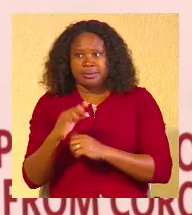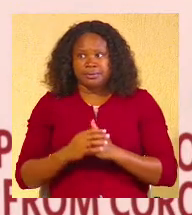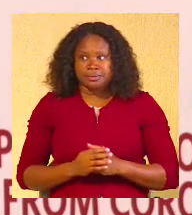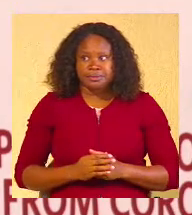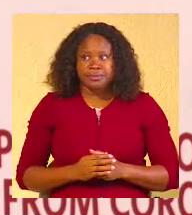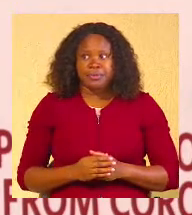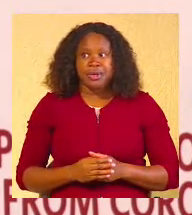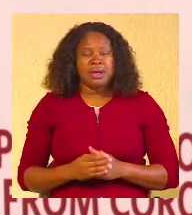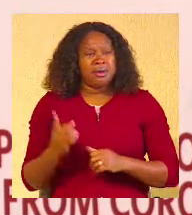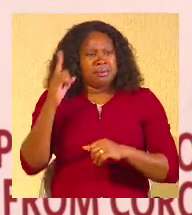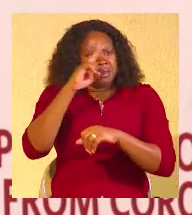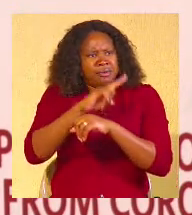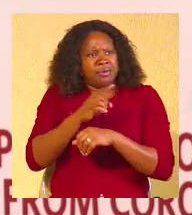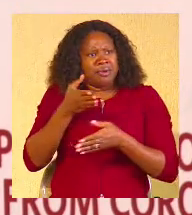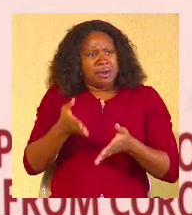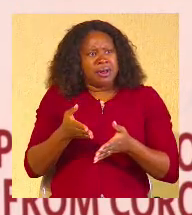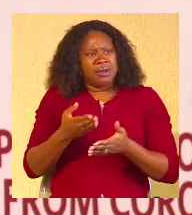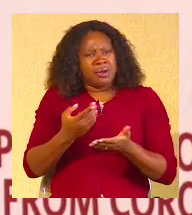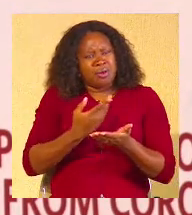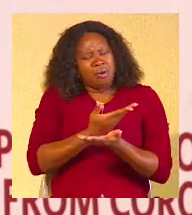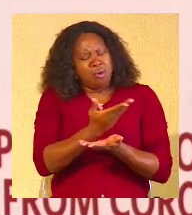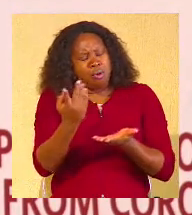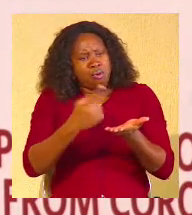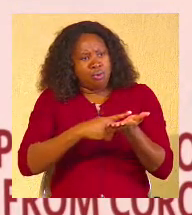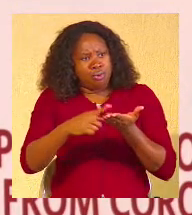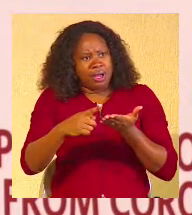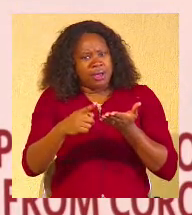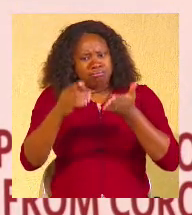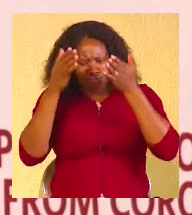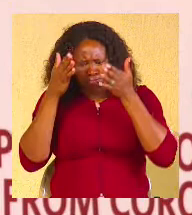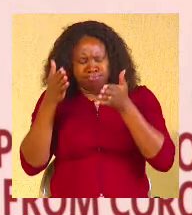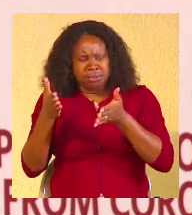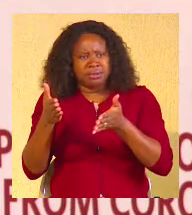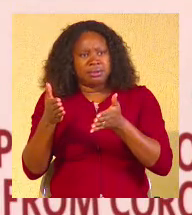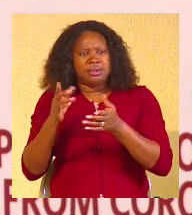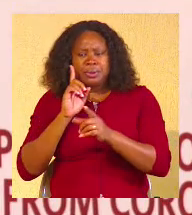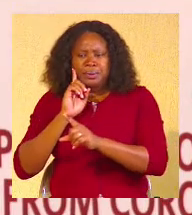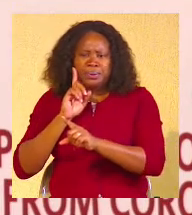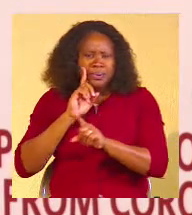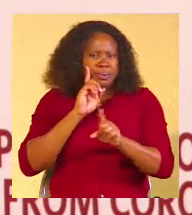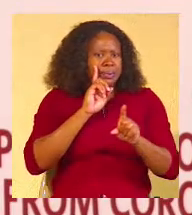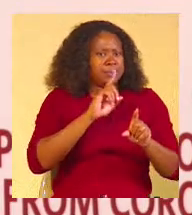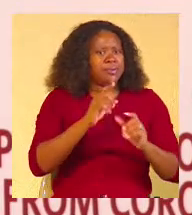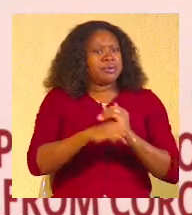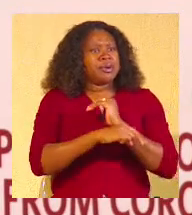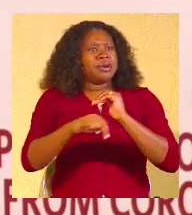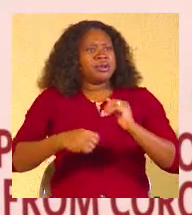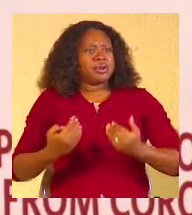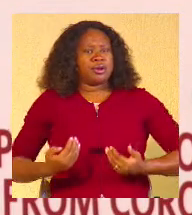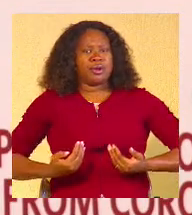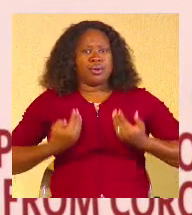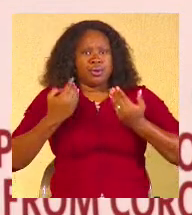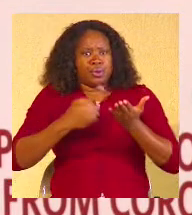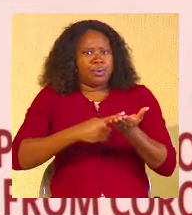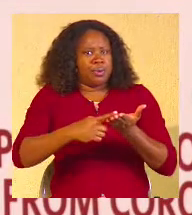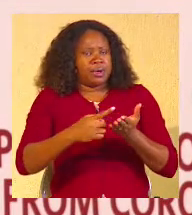addition to this day, the entire week is dedicated to the observation of the National Youth